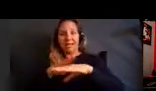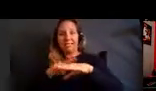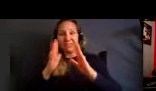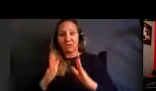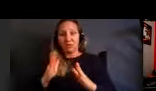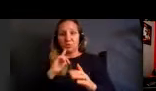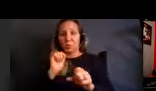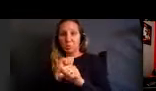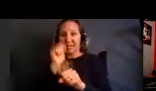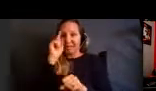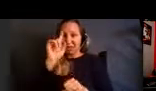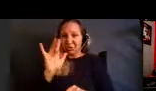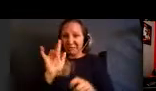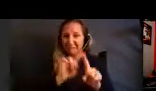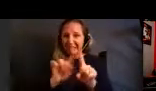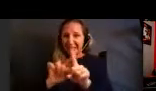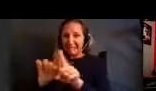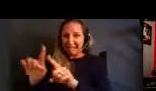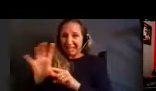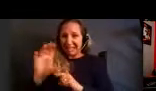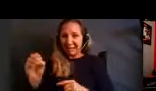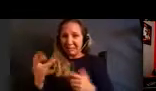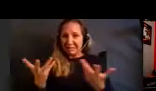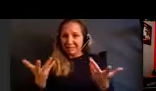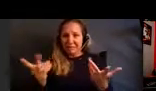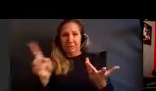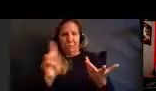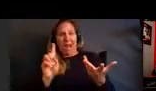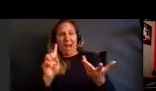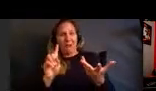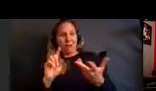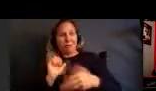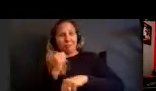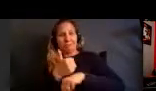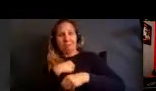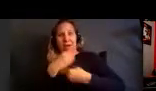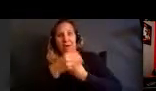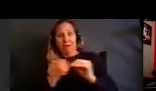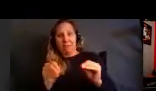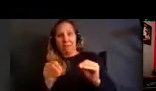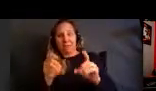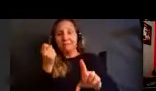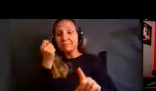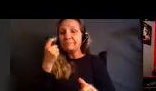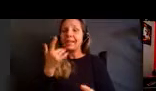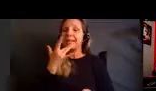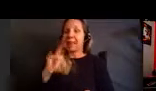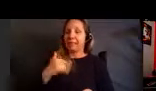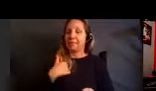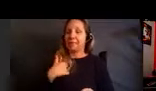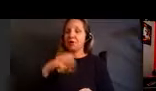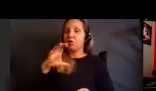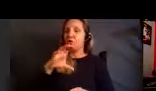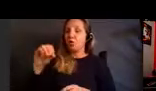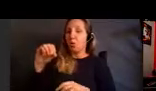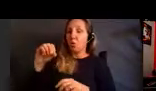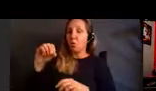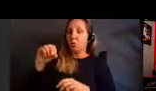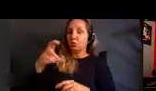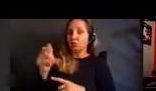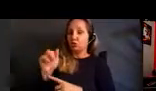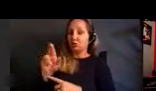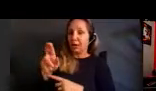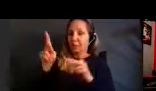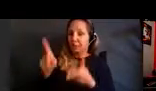25 companies? What do they call home base? And for me, I was fortunate enough that the co-chair of the President's Groups, one of the companies that